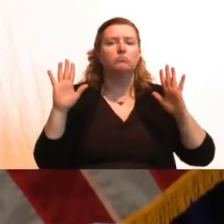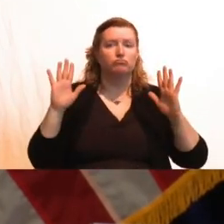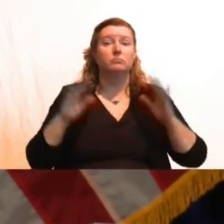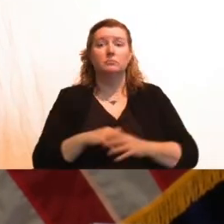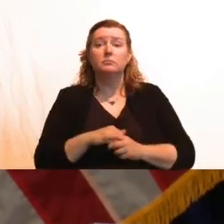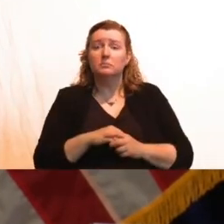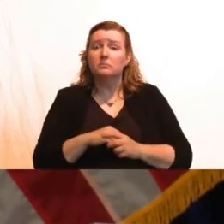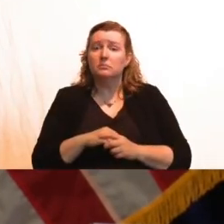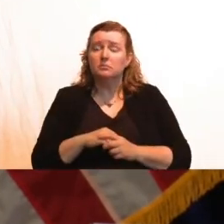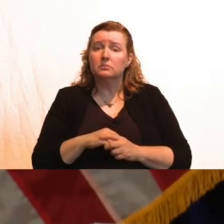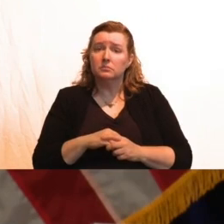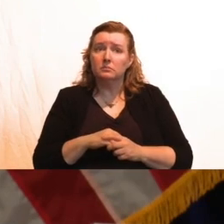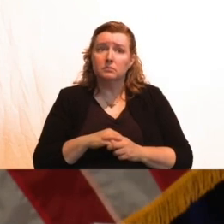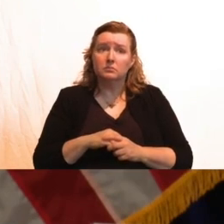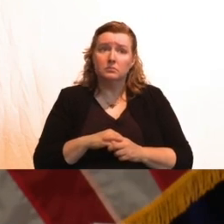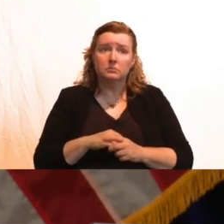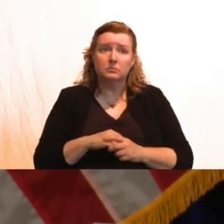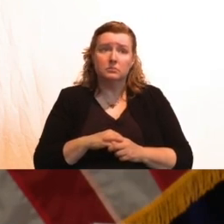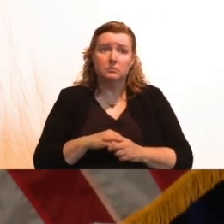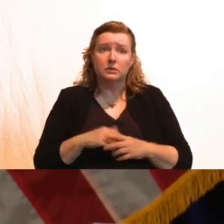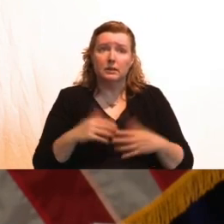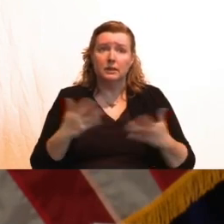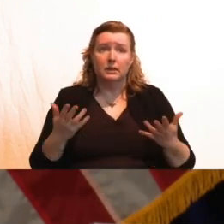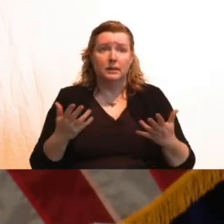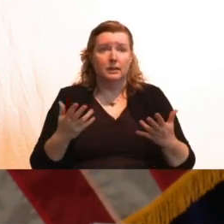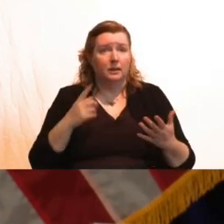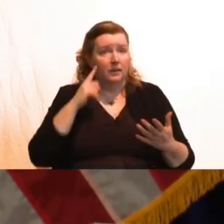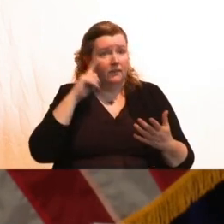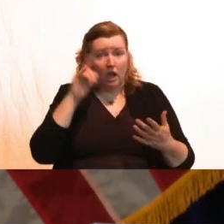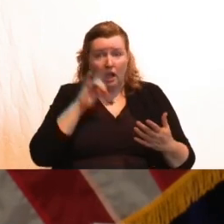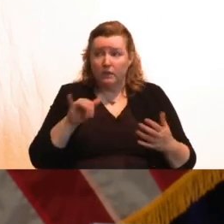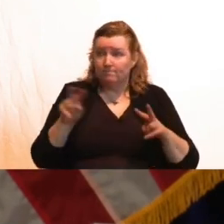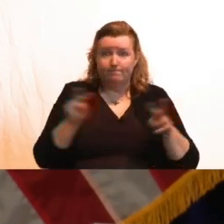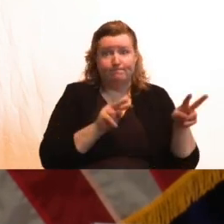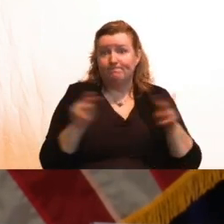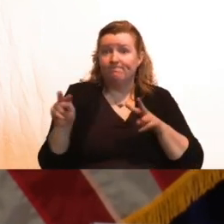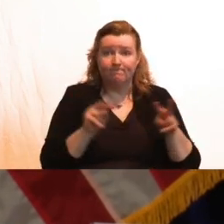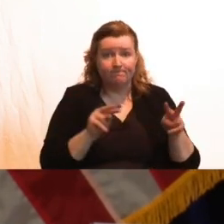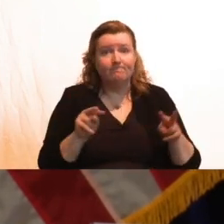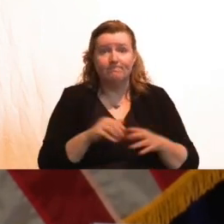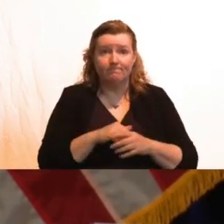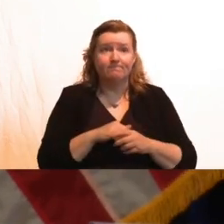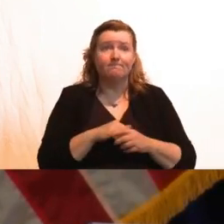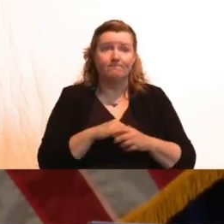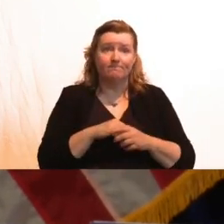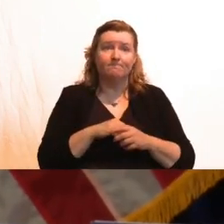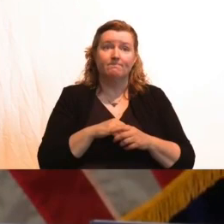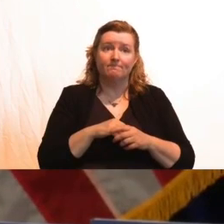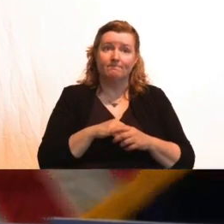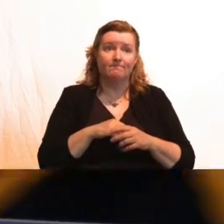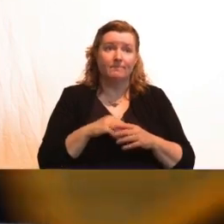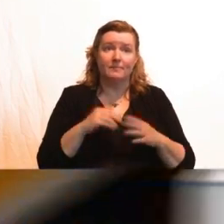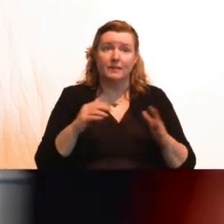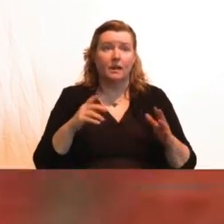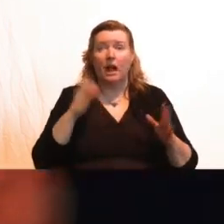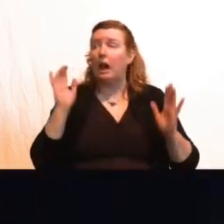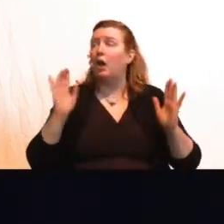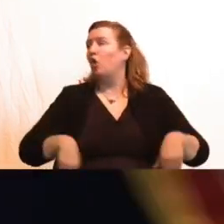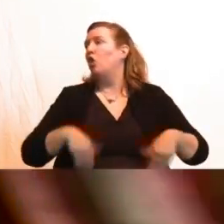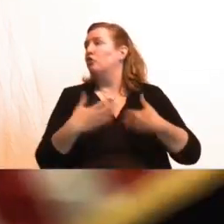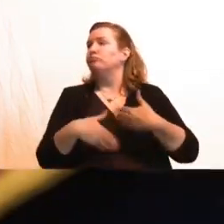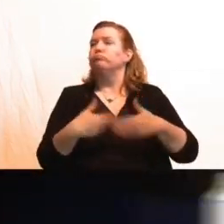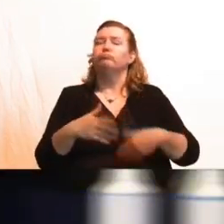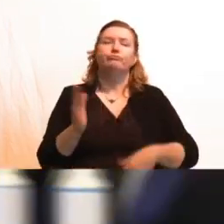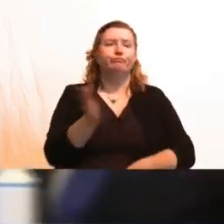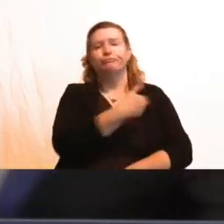vigilant when it comes to this virus, as well as other things may come down the road. Ed, thank you for that. I seem to recall in that exchange